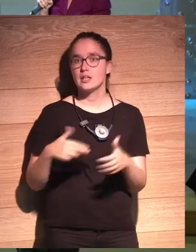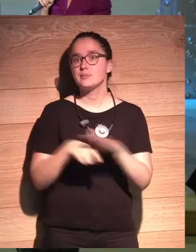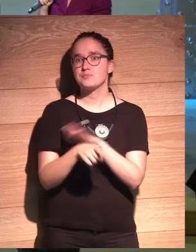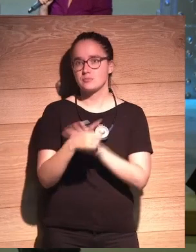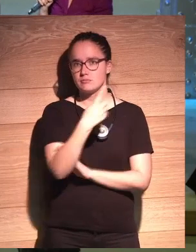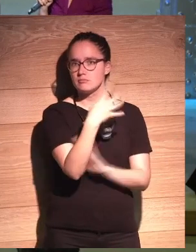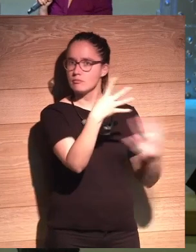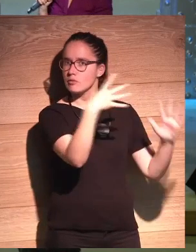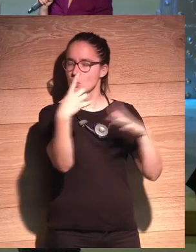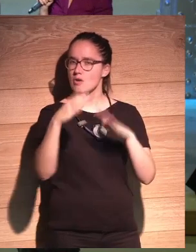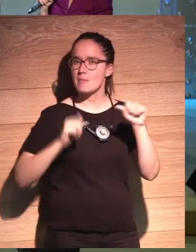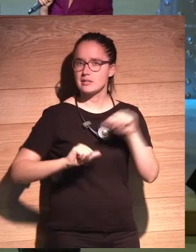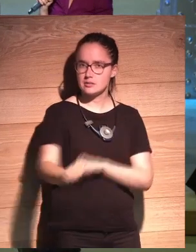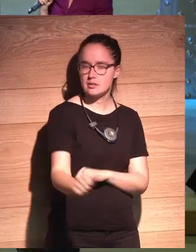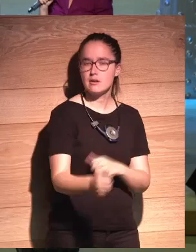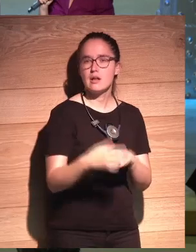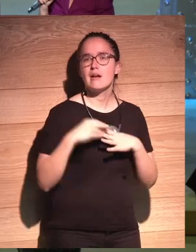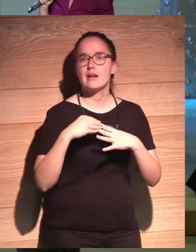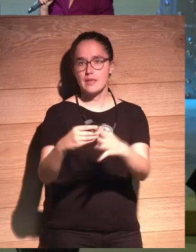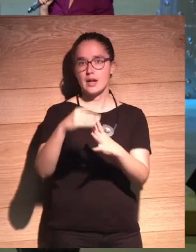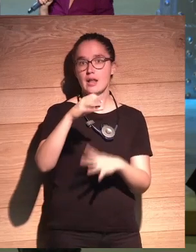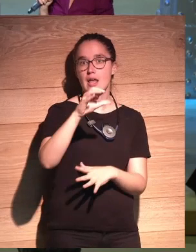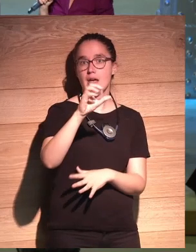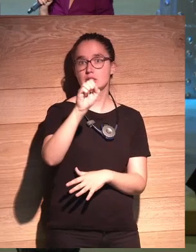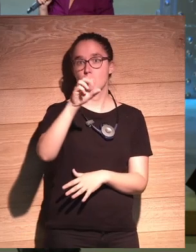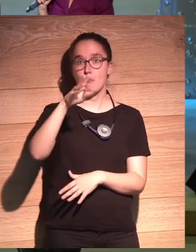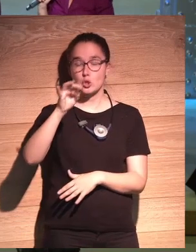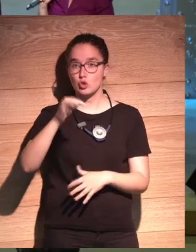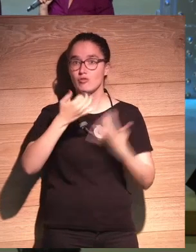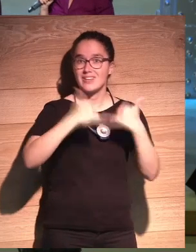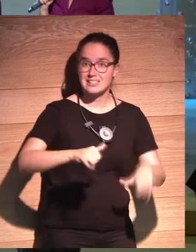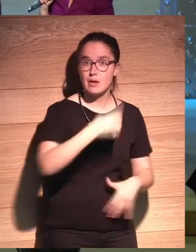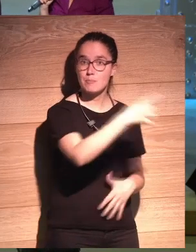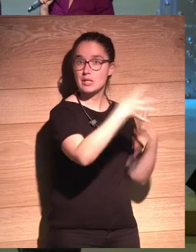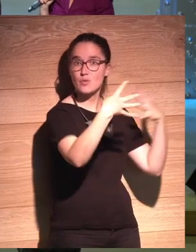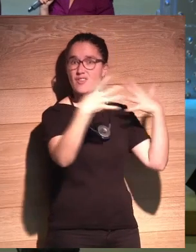rock and manager. He has also been the leader of the Spot